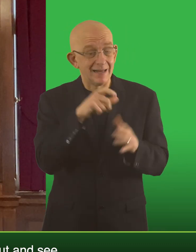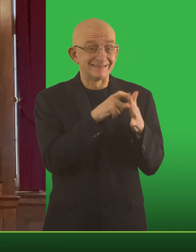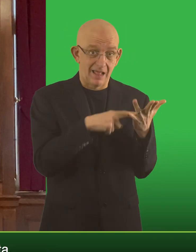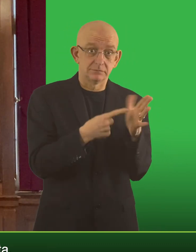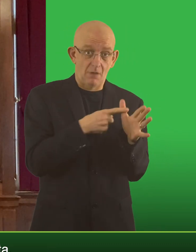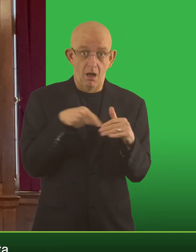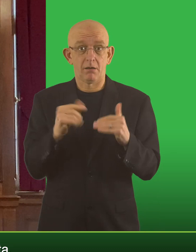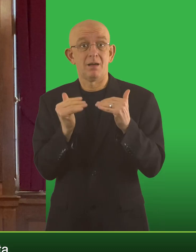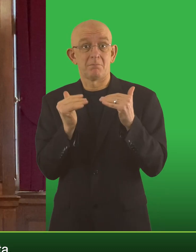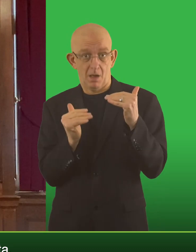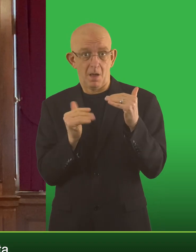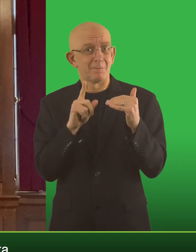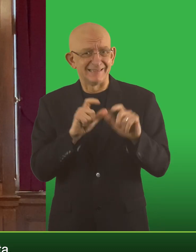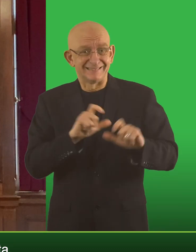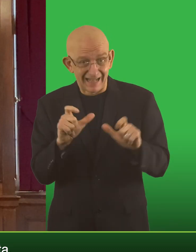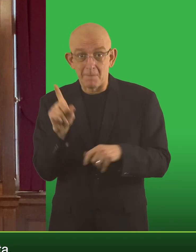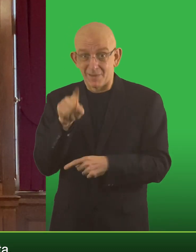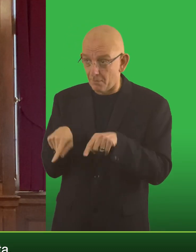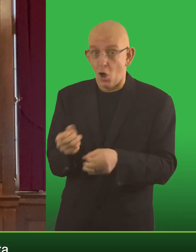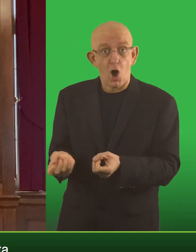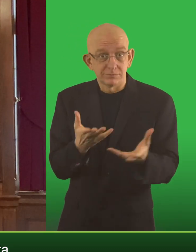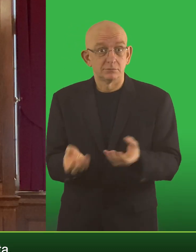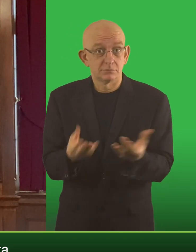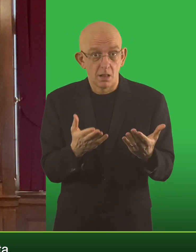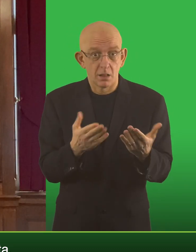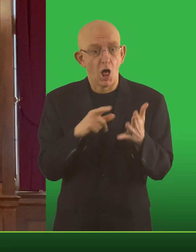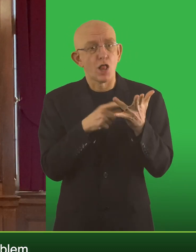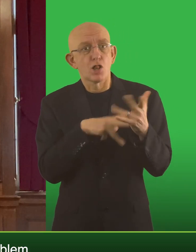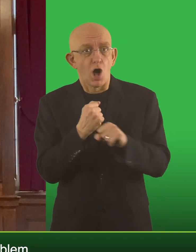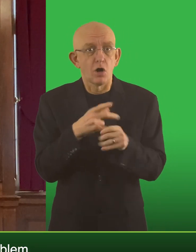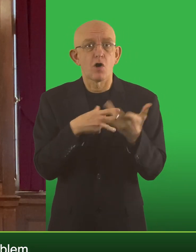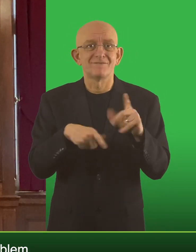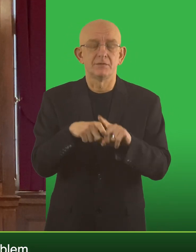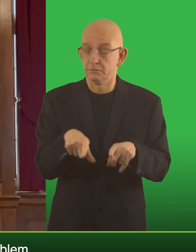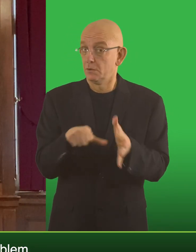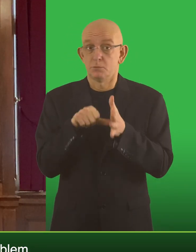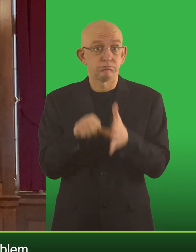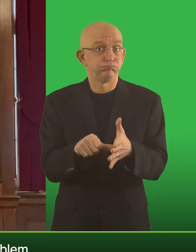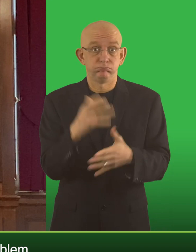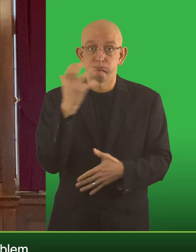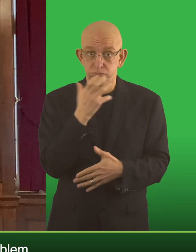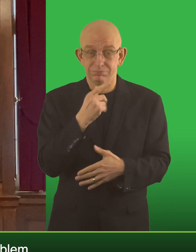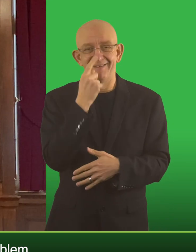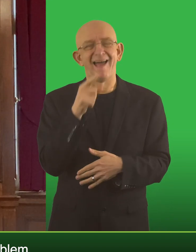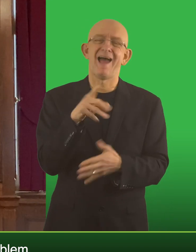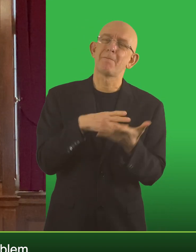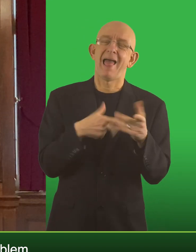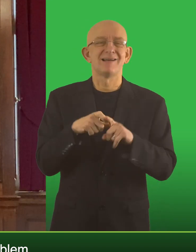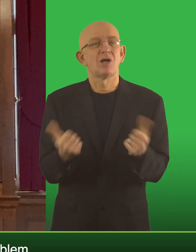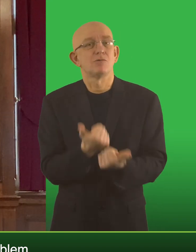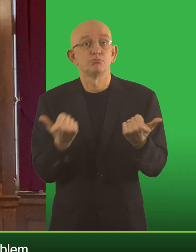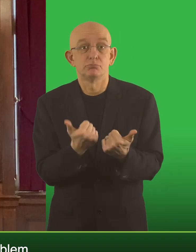mild. It's milder than Delta, but it's still hospitalising hundreds a week. Long COVID is still a problem, and